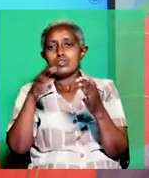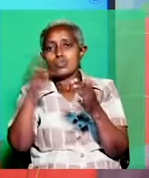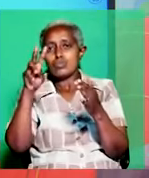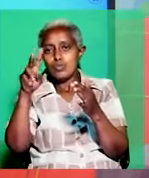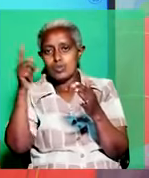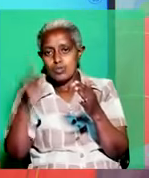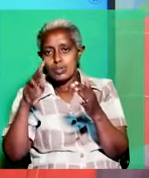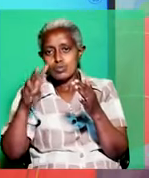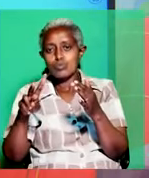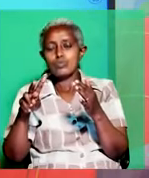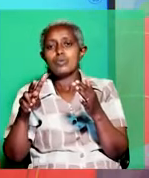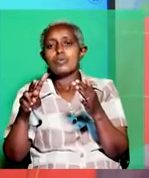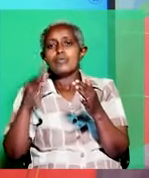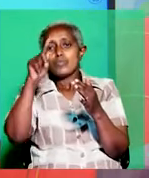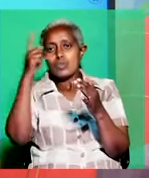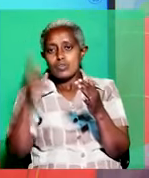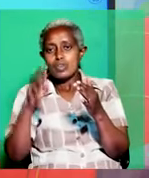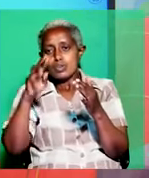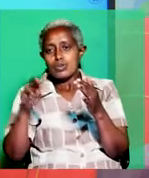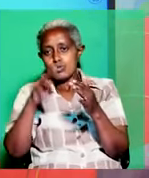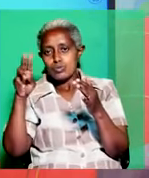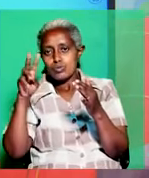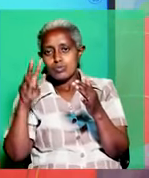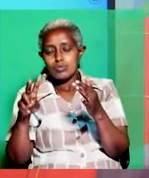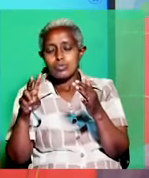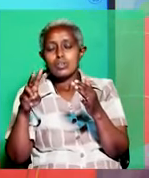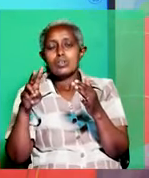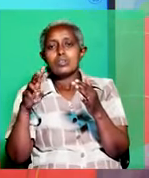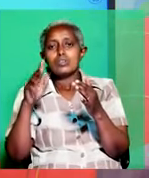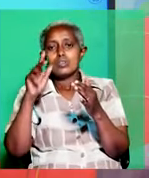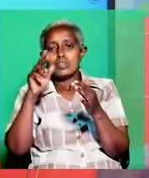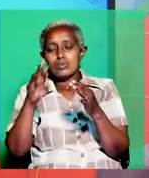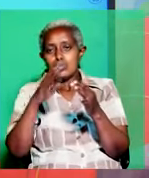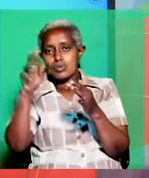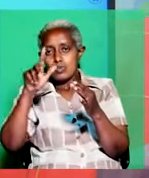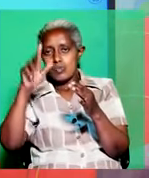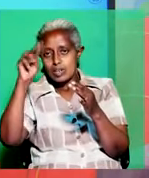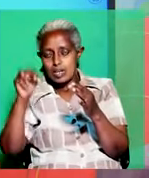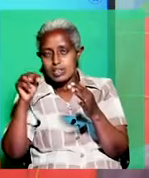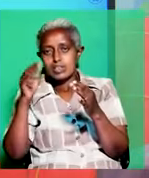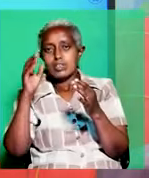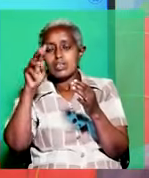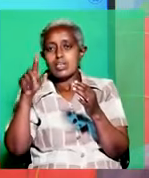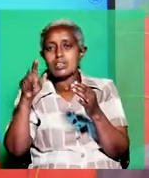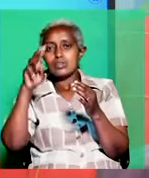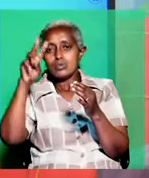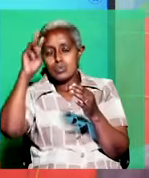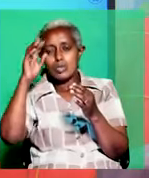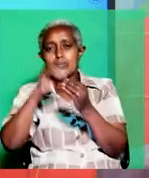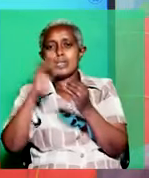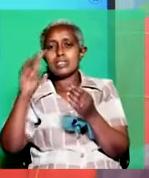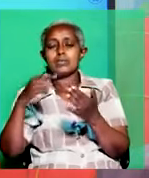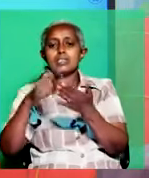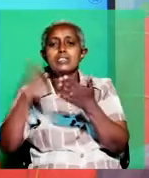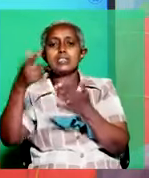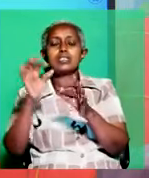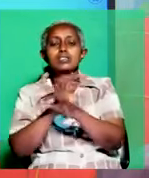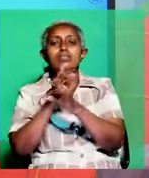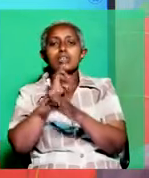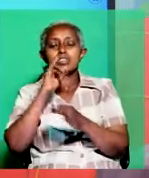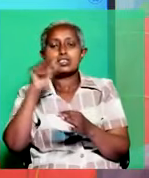of this, 1 over 2 root of the square root of ln x squared plus 7 times the next function is